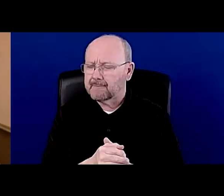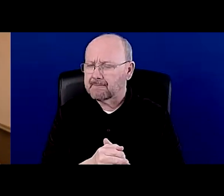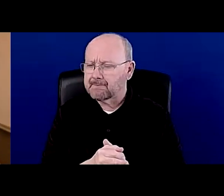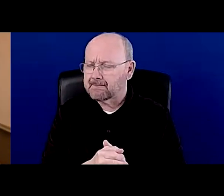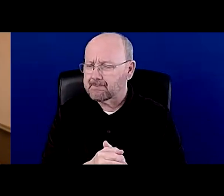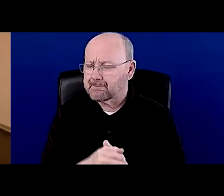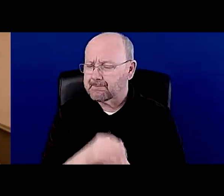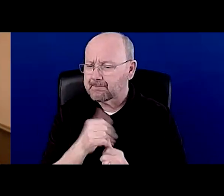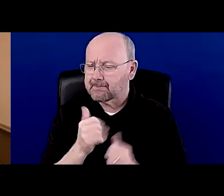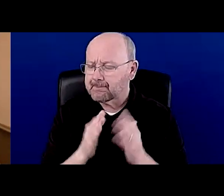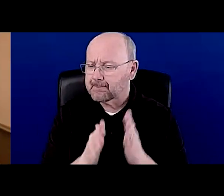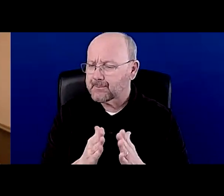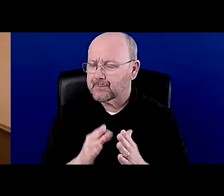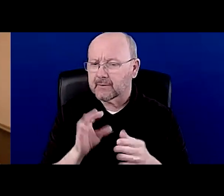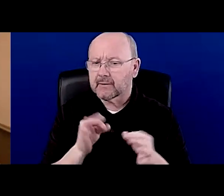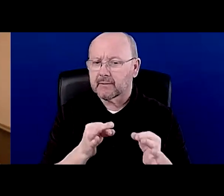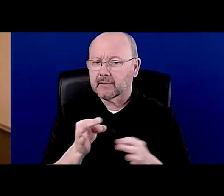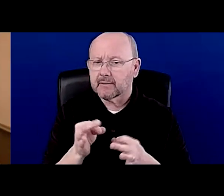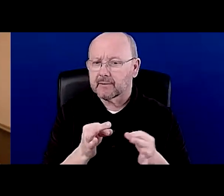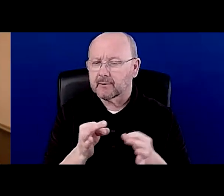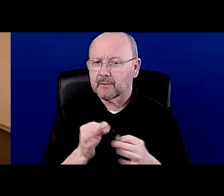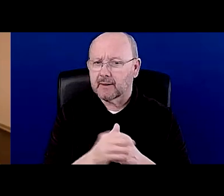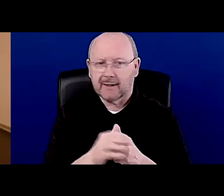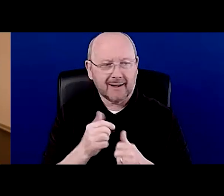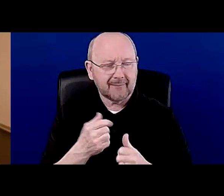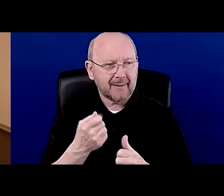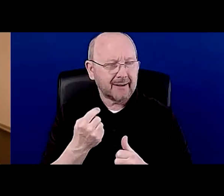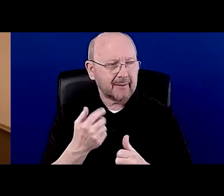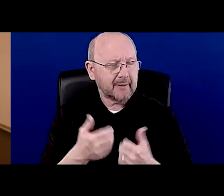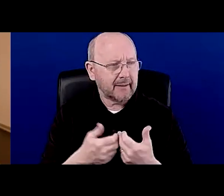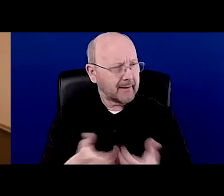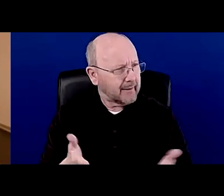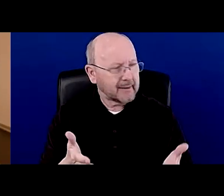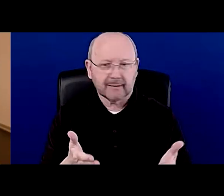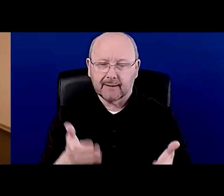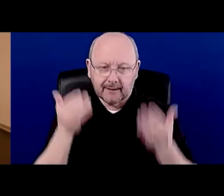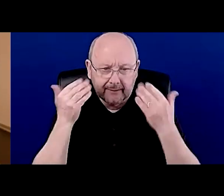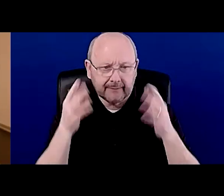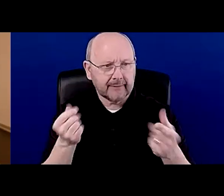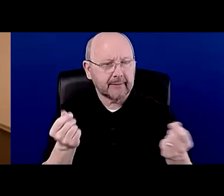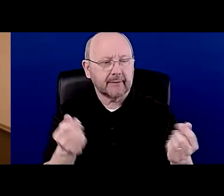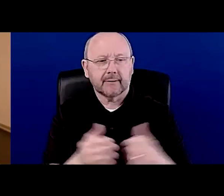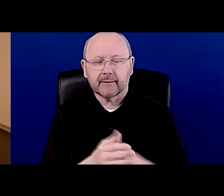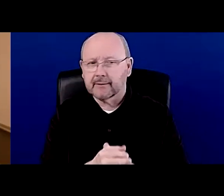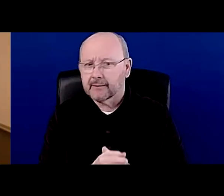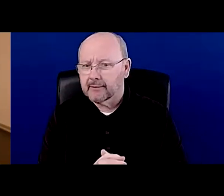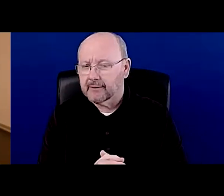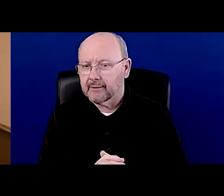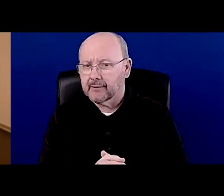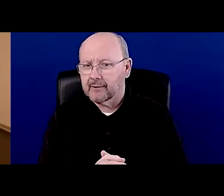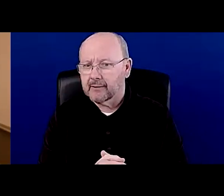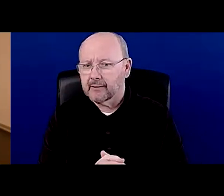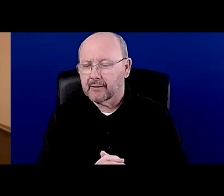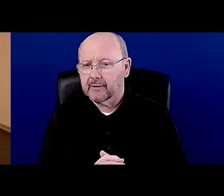I mean, one of the things I try and teach my students, how to read cases and analyze them. So one of the pointers I have